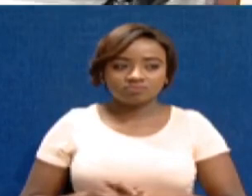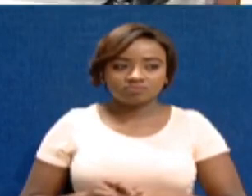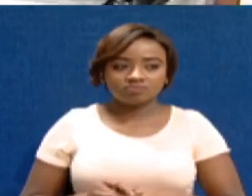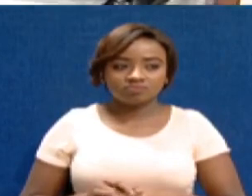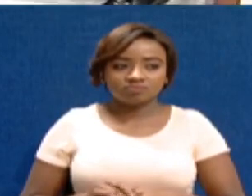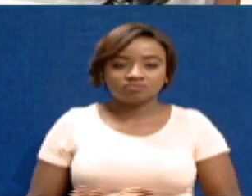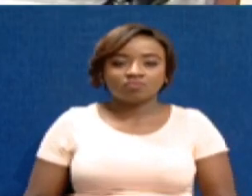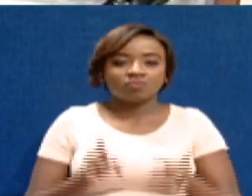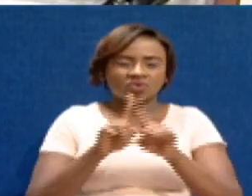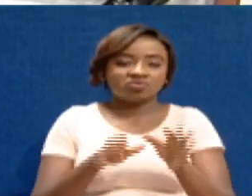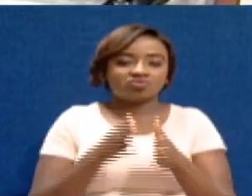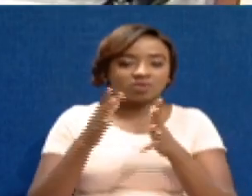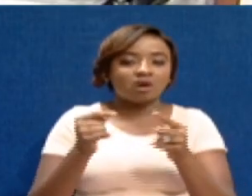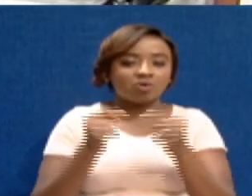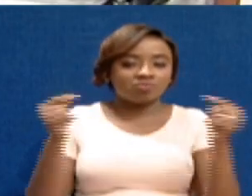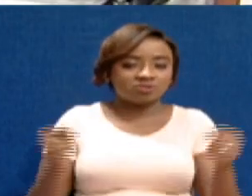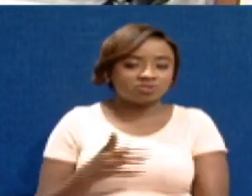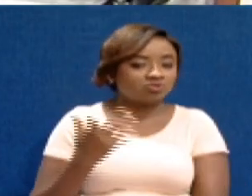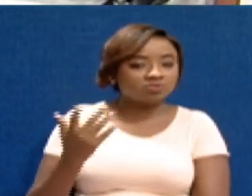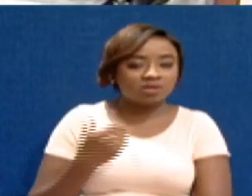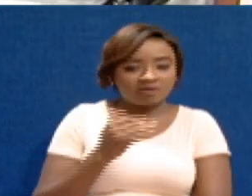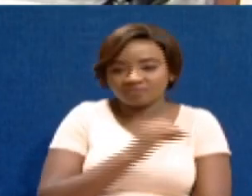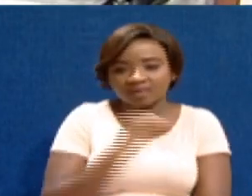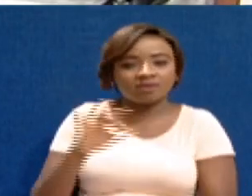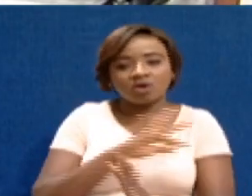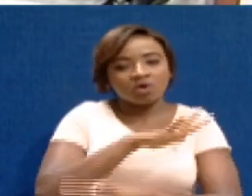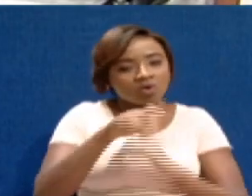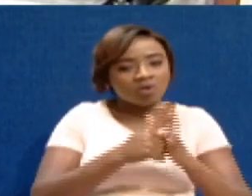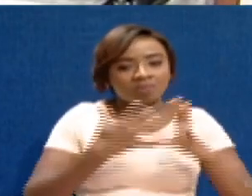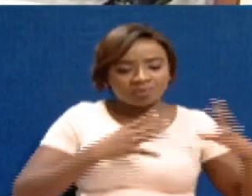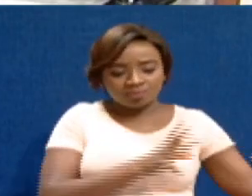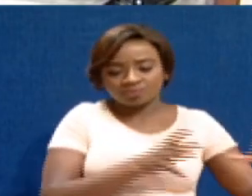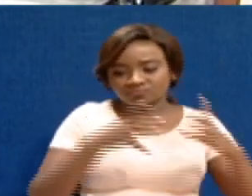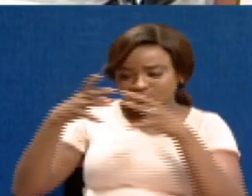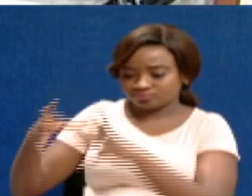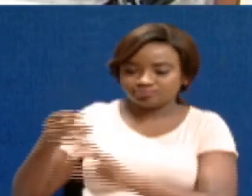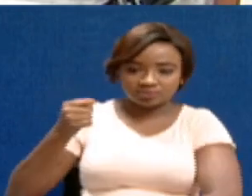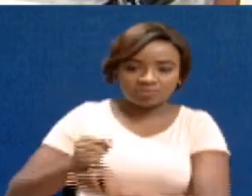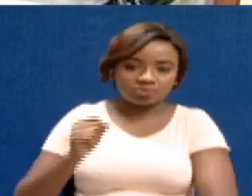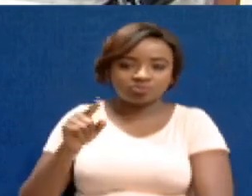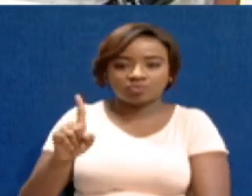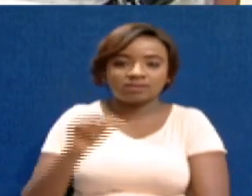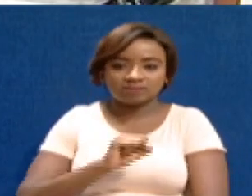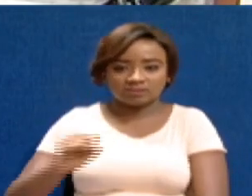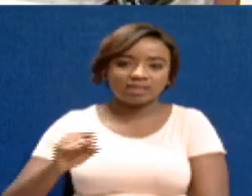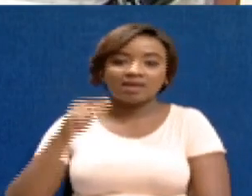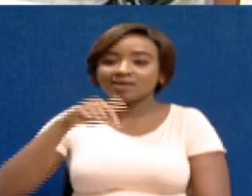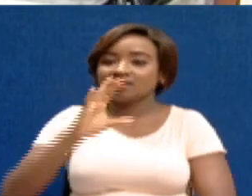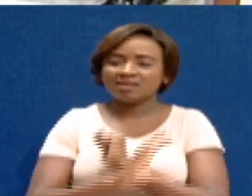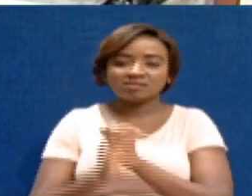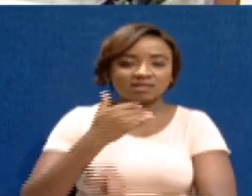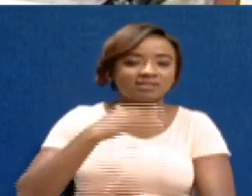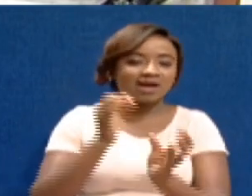and exercise I think that's oversight. the job of the opposition, not our job as Jubilee Party, and to keep the government